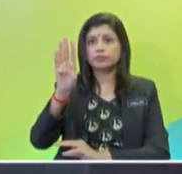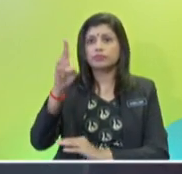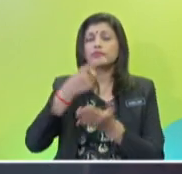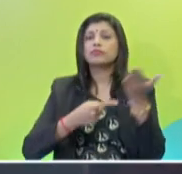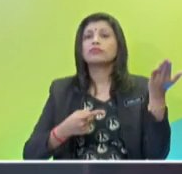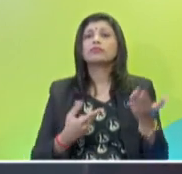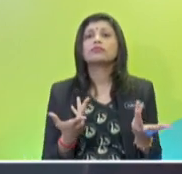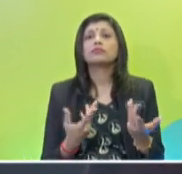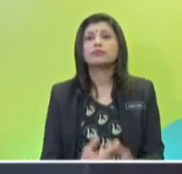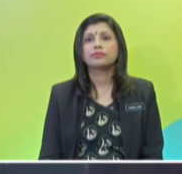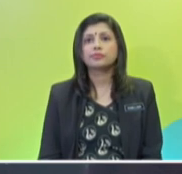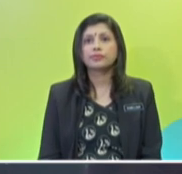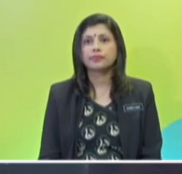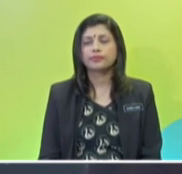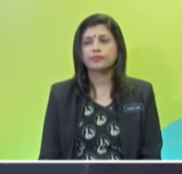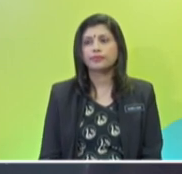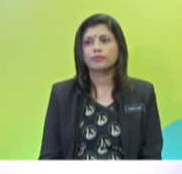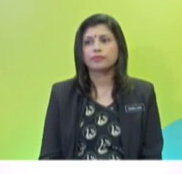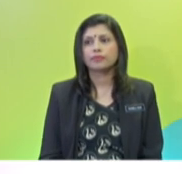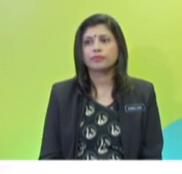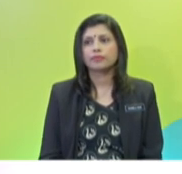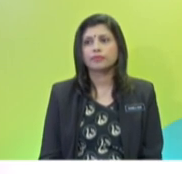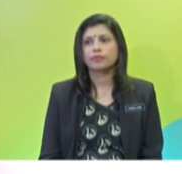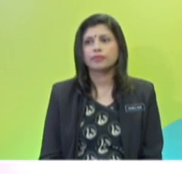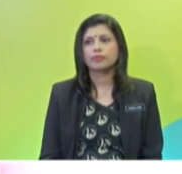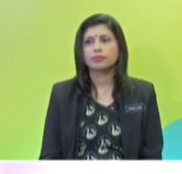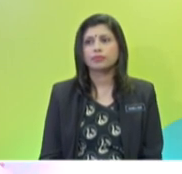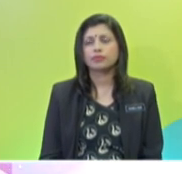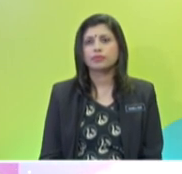Putri. Okay, over to you.